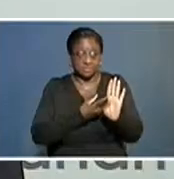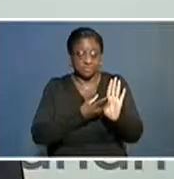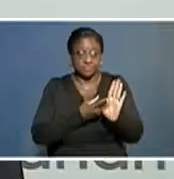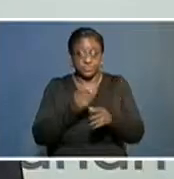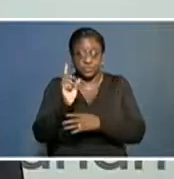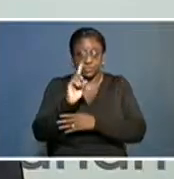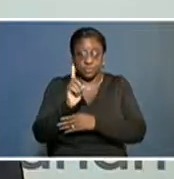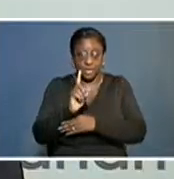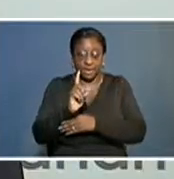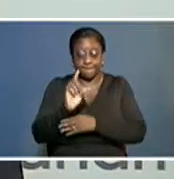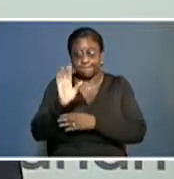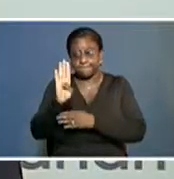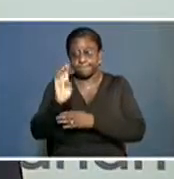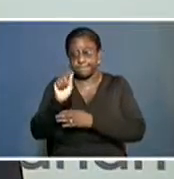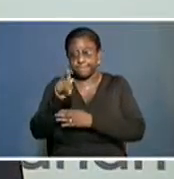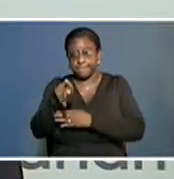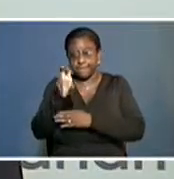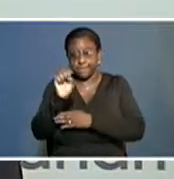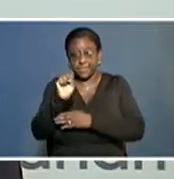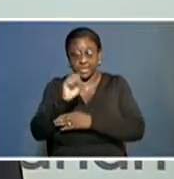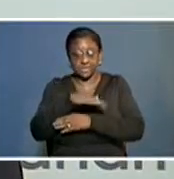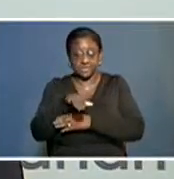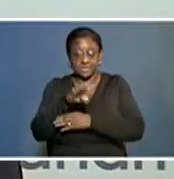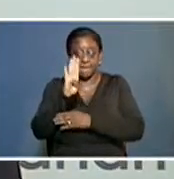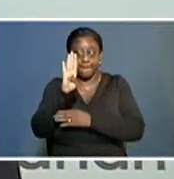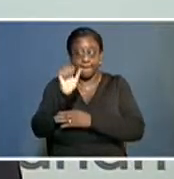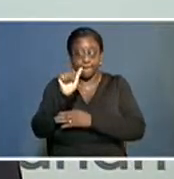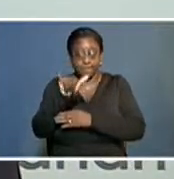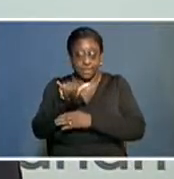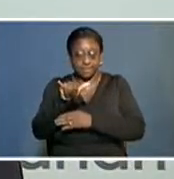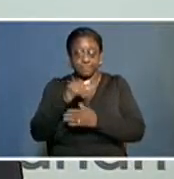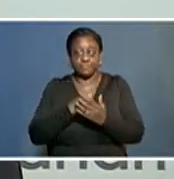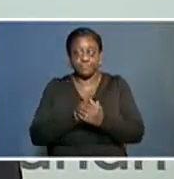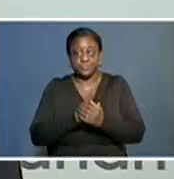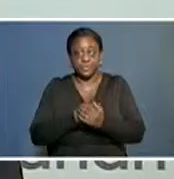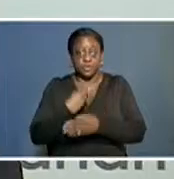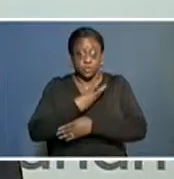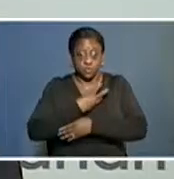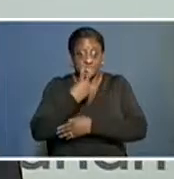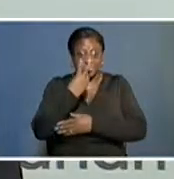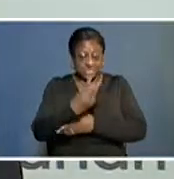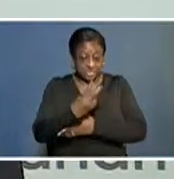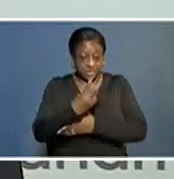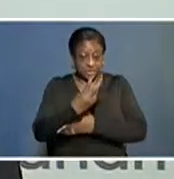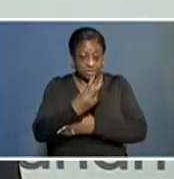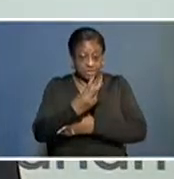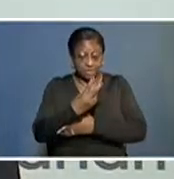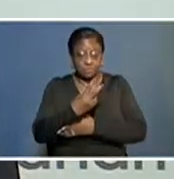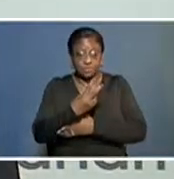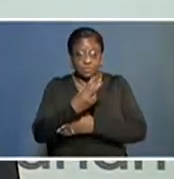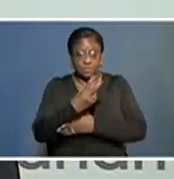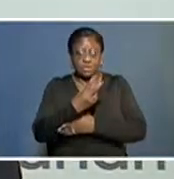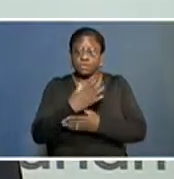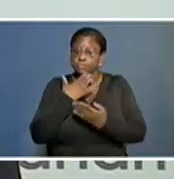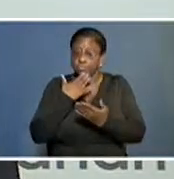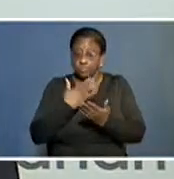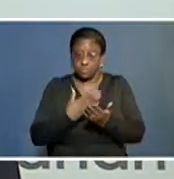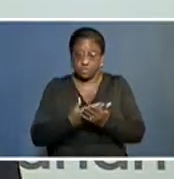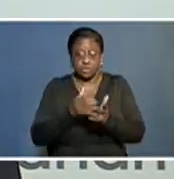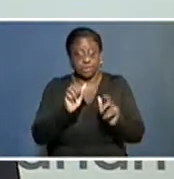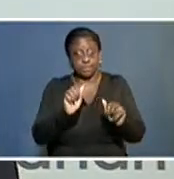Bay, Hopetown in particular. We see significant possibilities